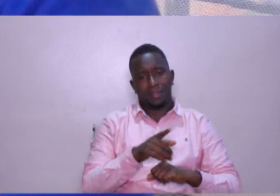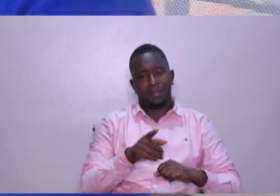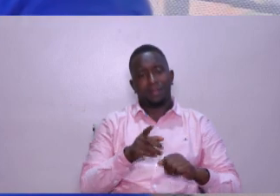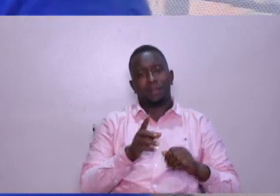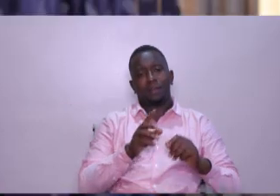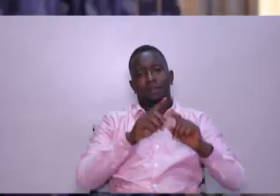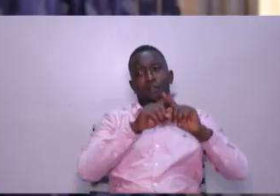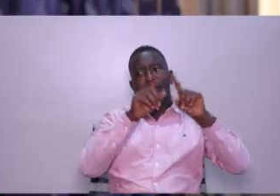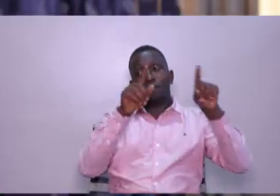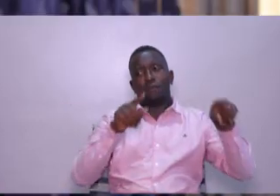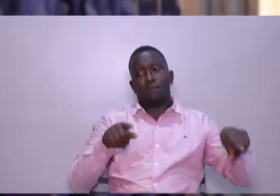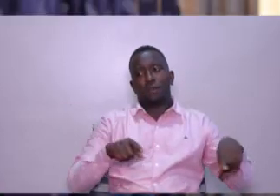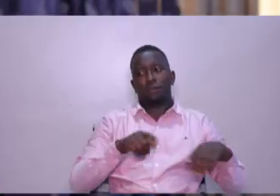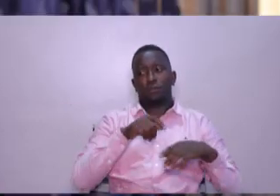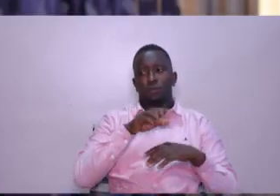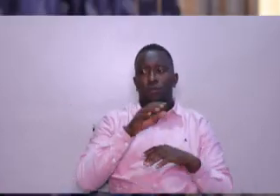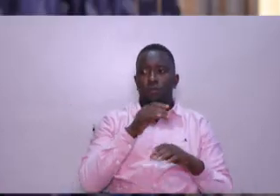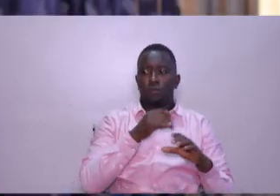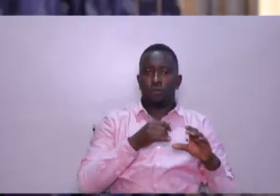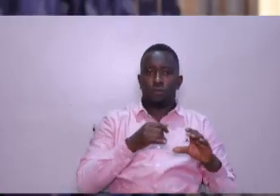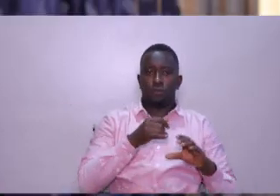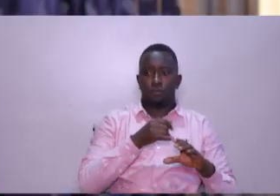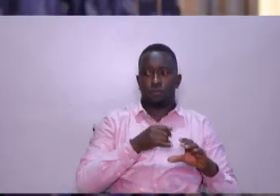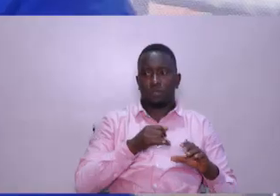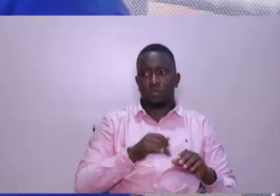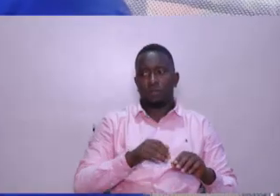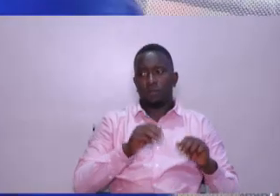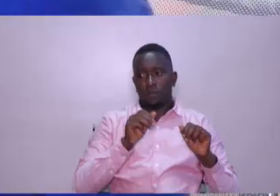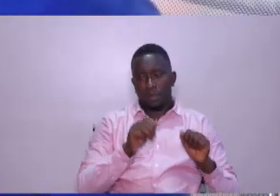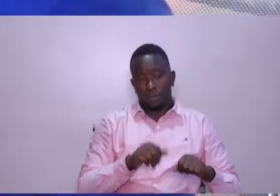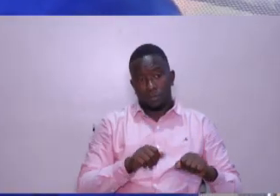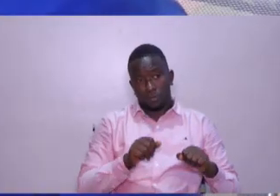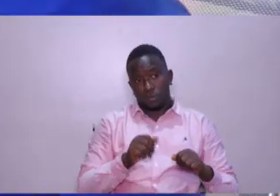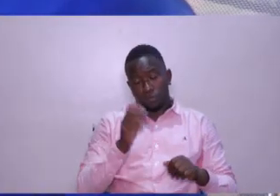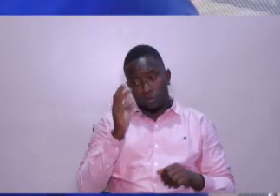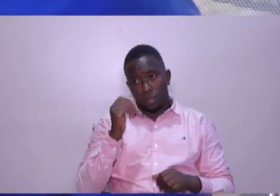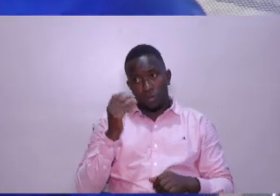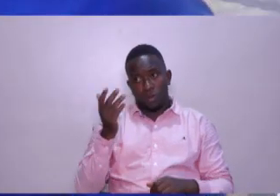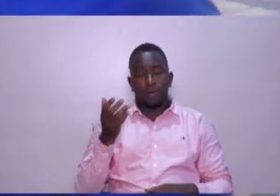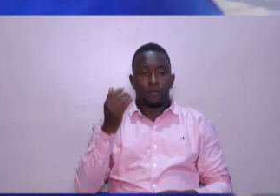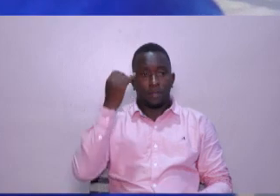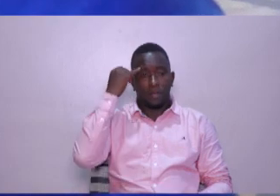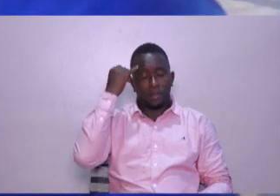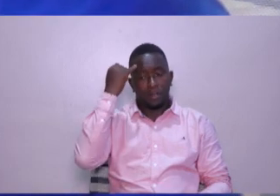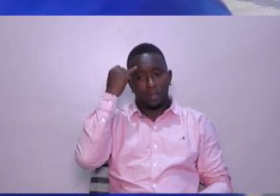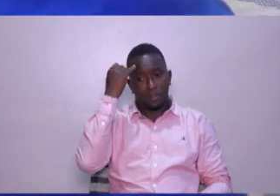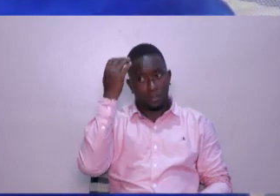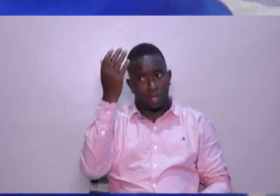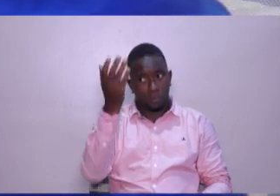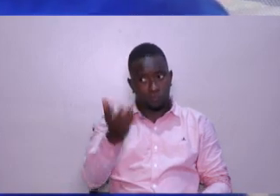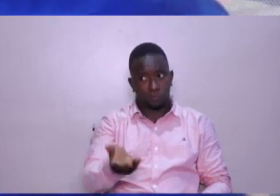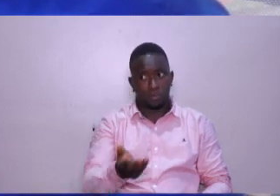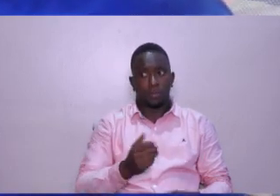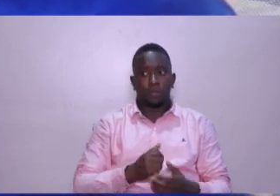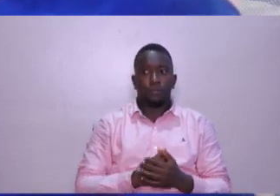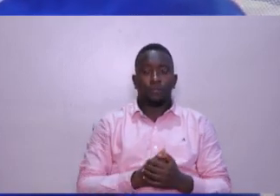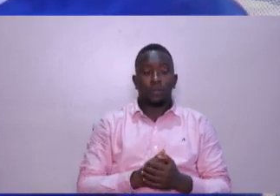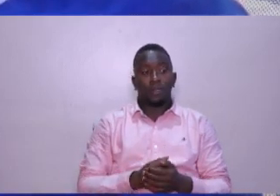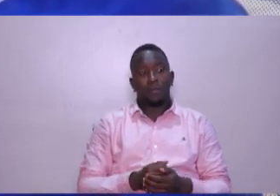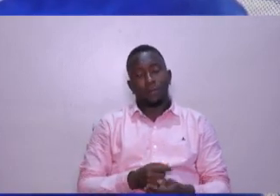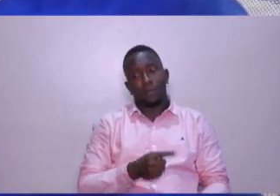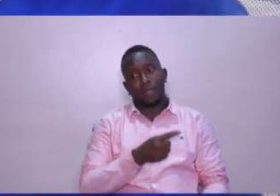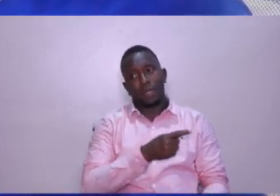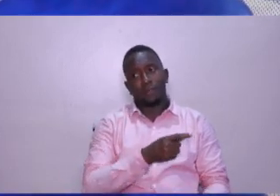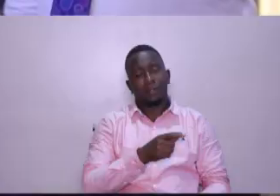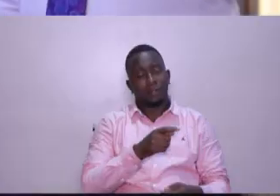possible. Because at least you have the difference from one to one. And that's the